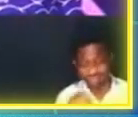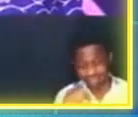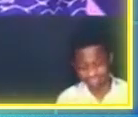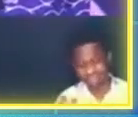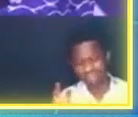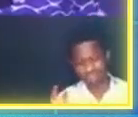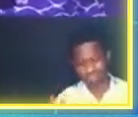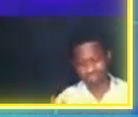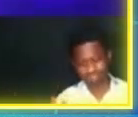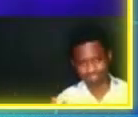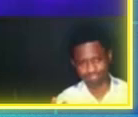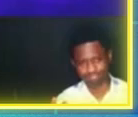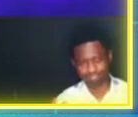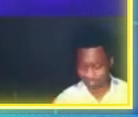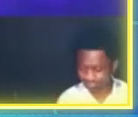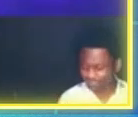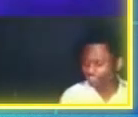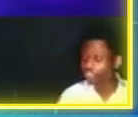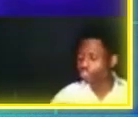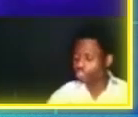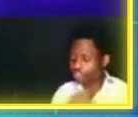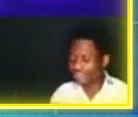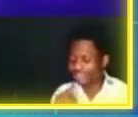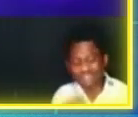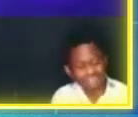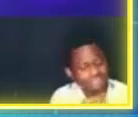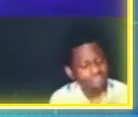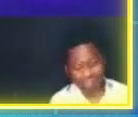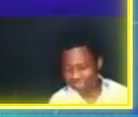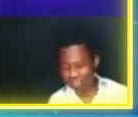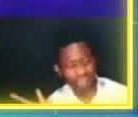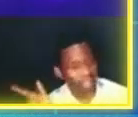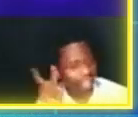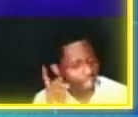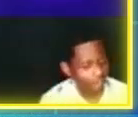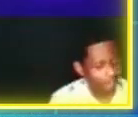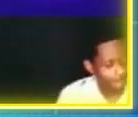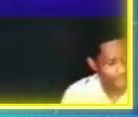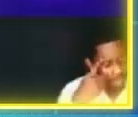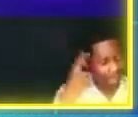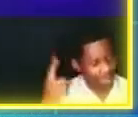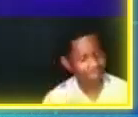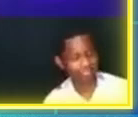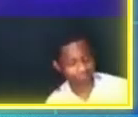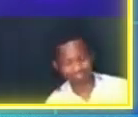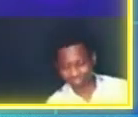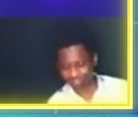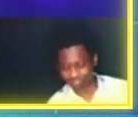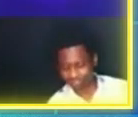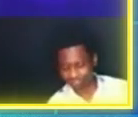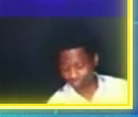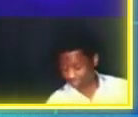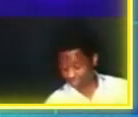Verse 6. He said to them, listen to this dream I had, and this is a great